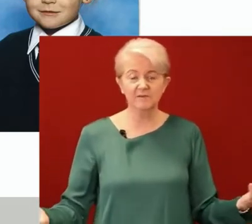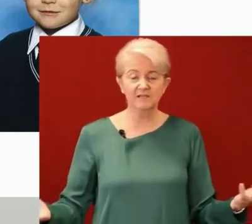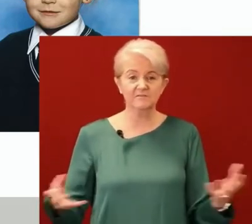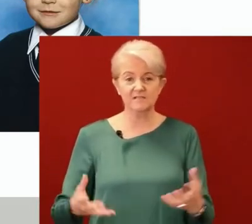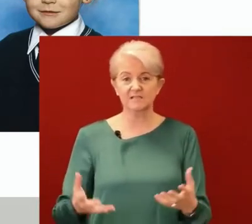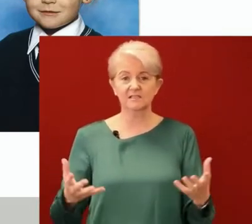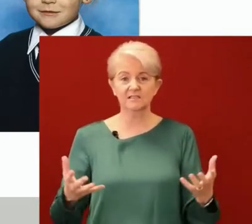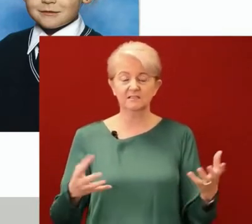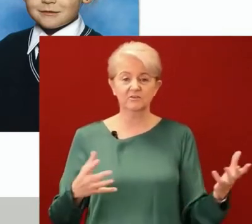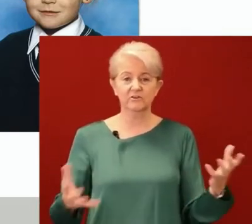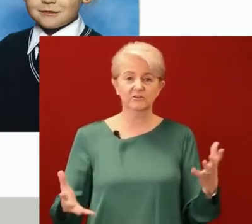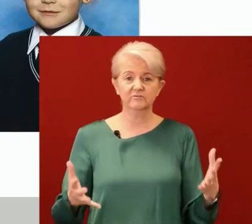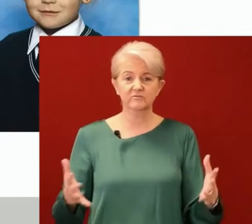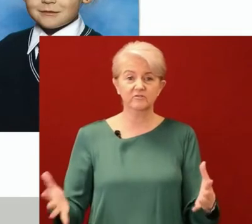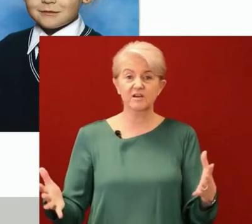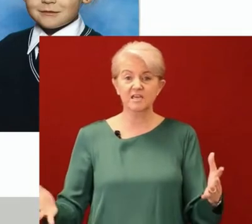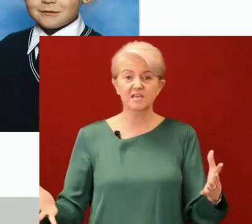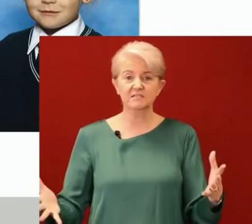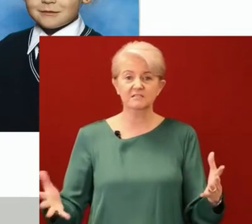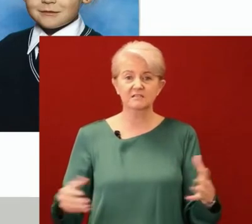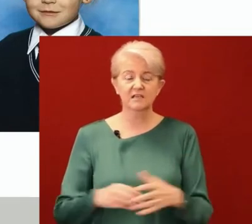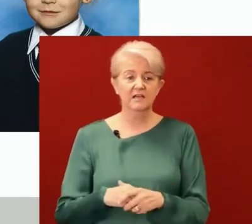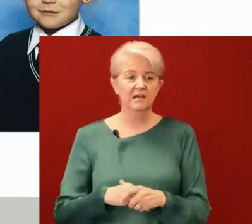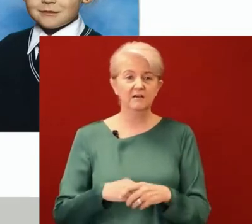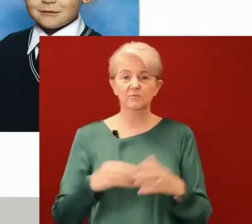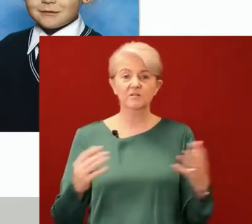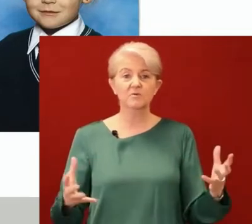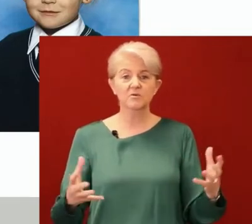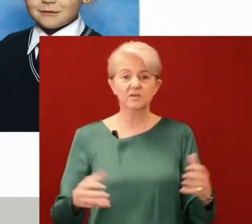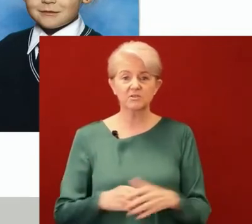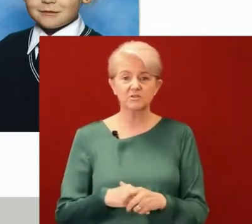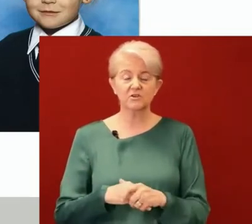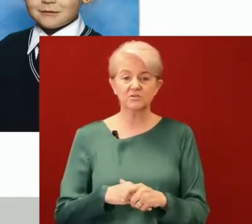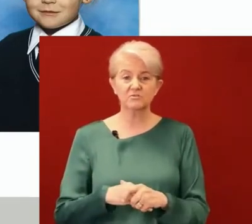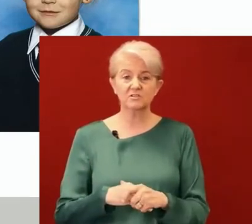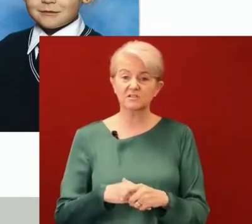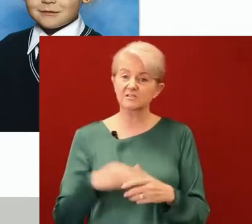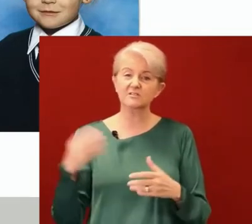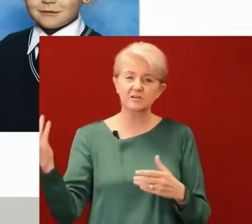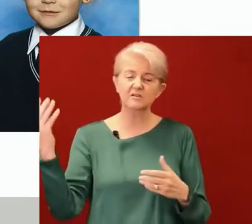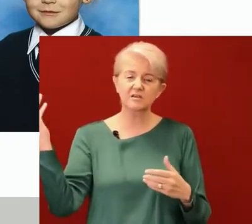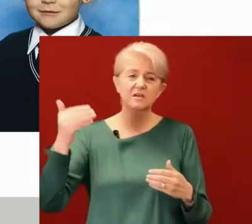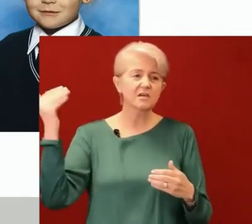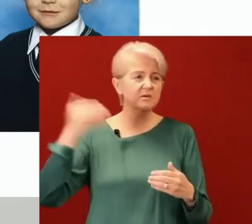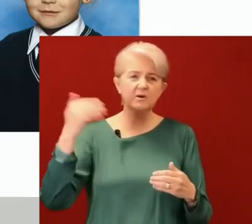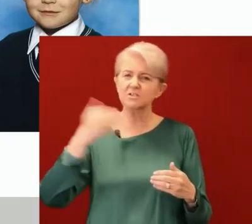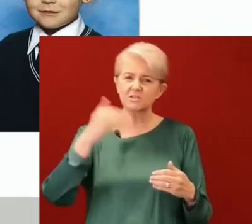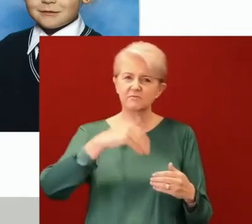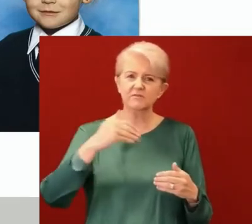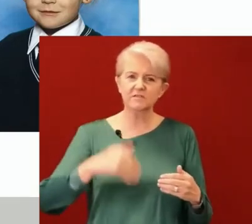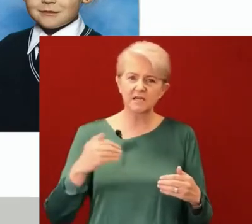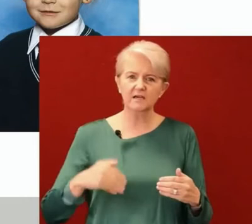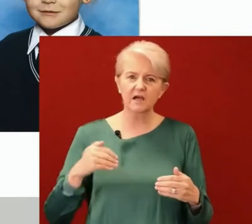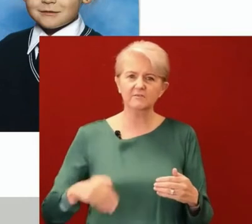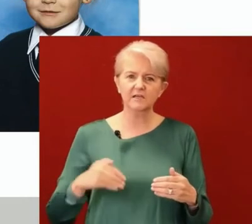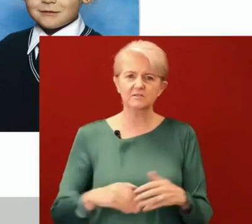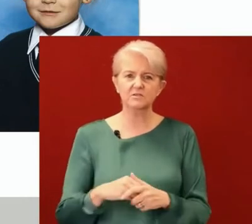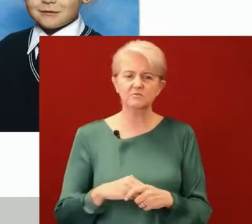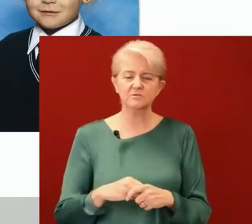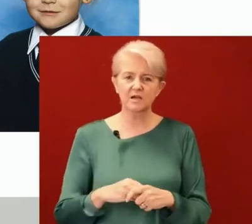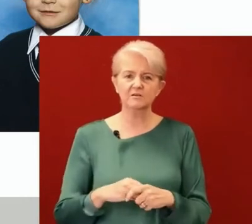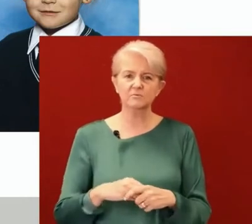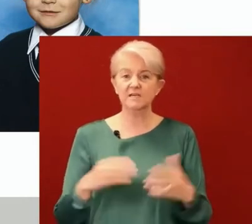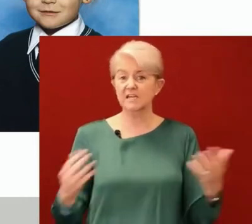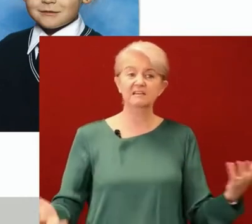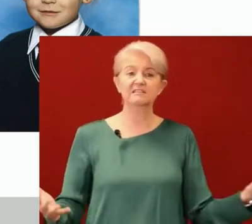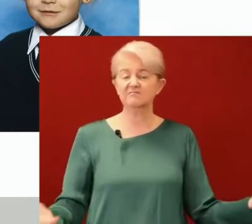a family of suddenly, three kids with a mortgage and those sorts of things. So the pressures of everyday life get to you